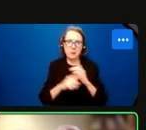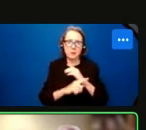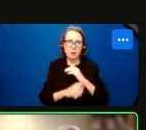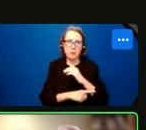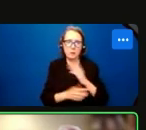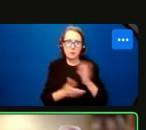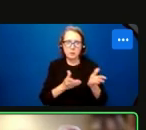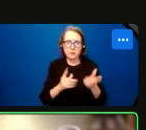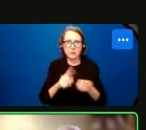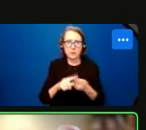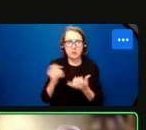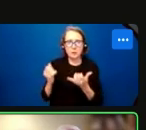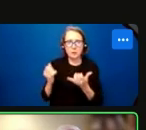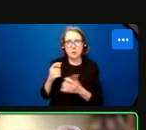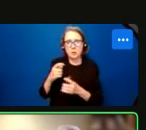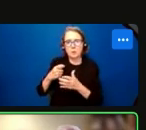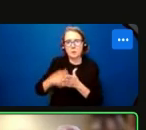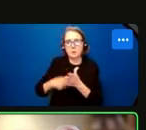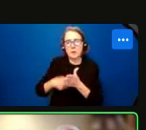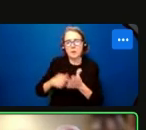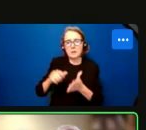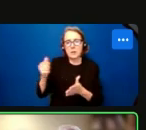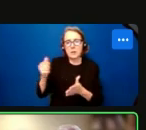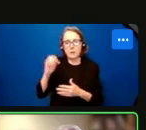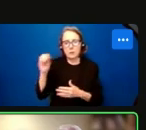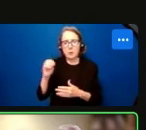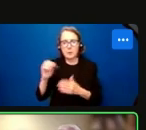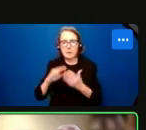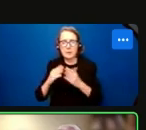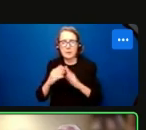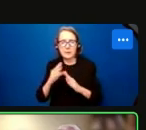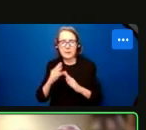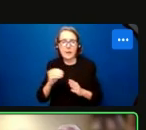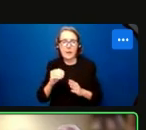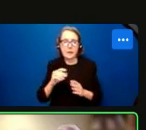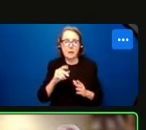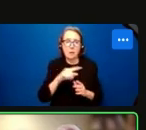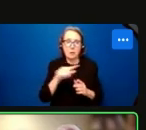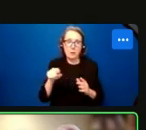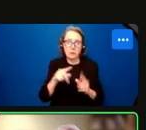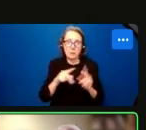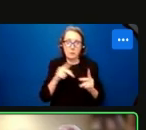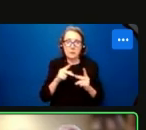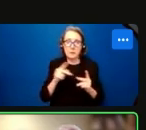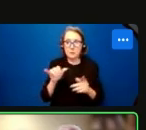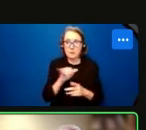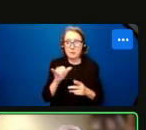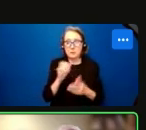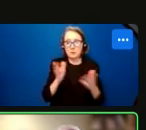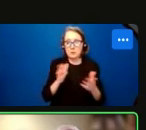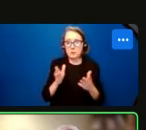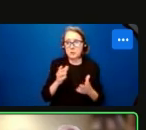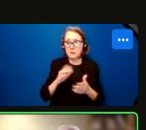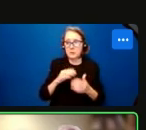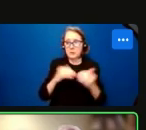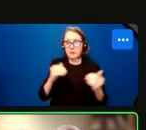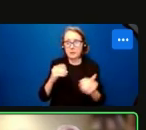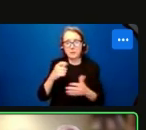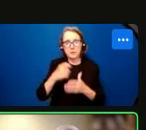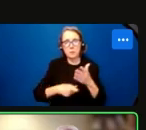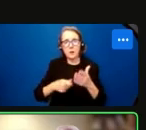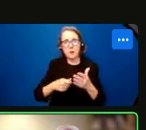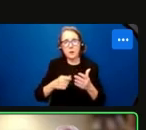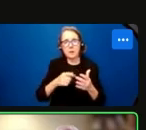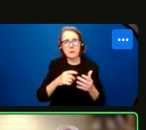the current rates in other Oregon cities and those with similar service levels, the rate in Salem remains consistent.